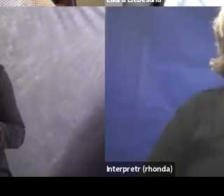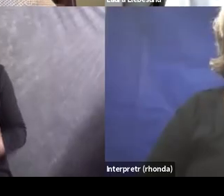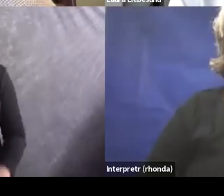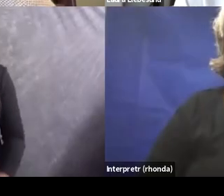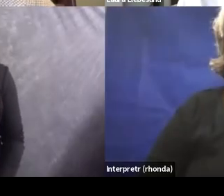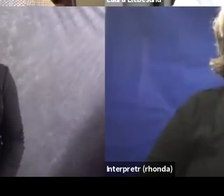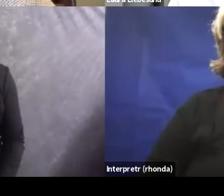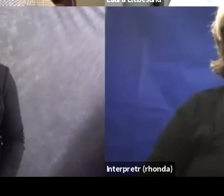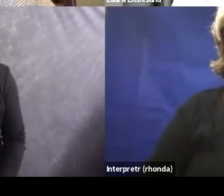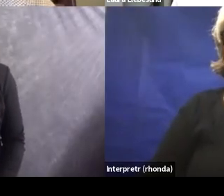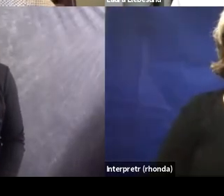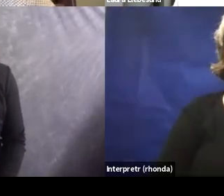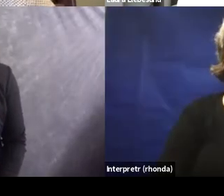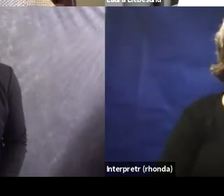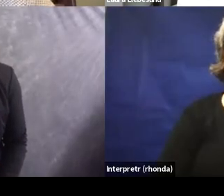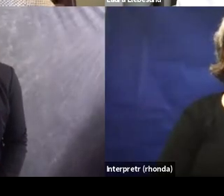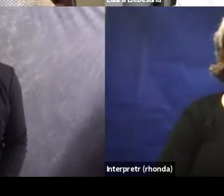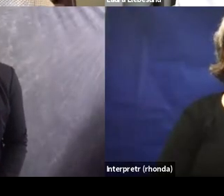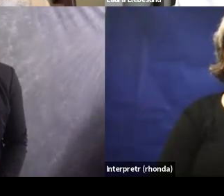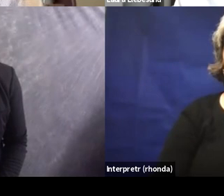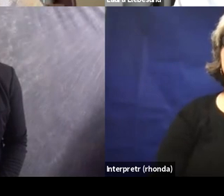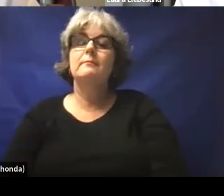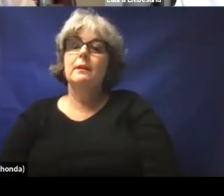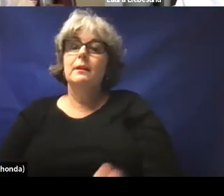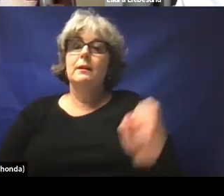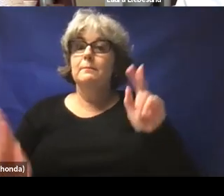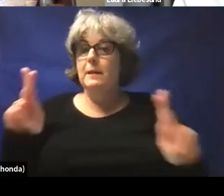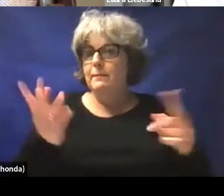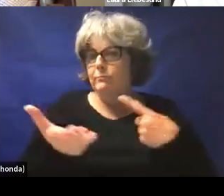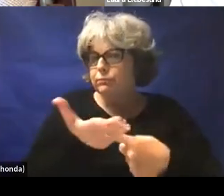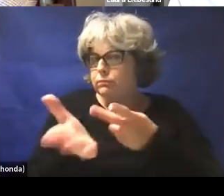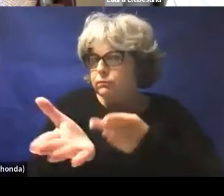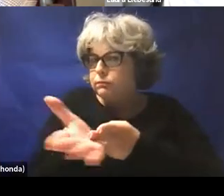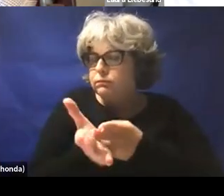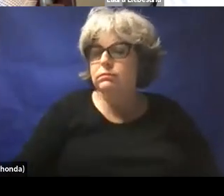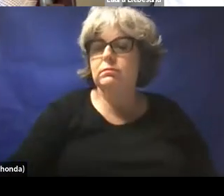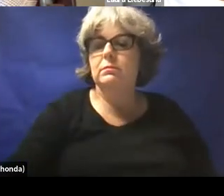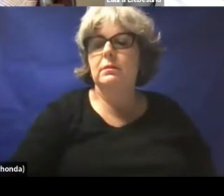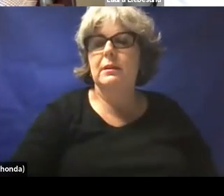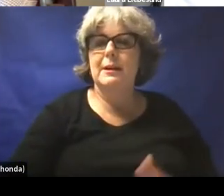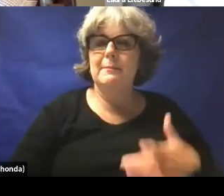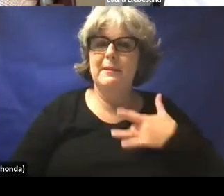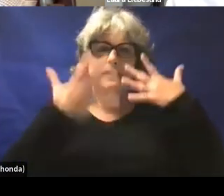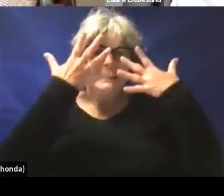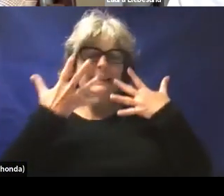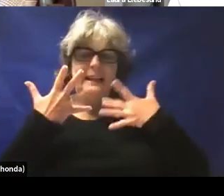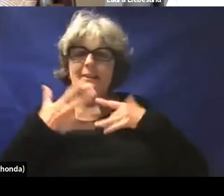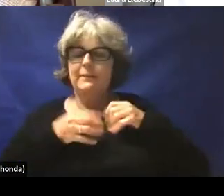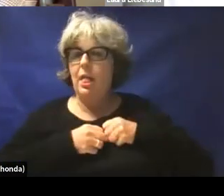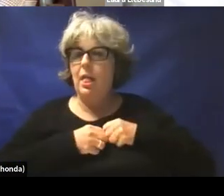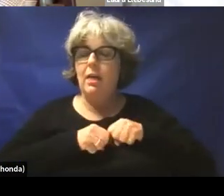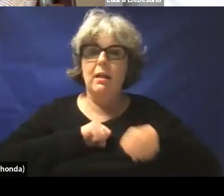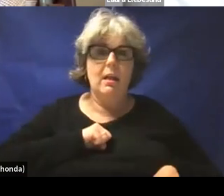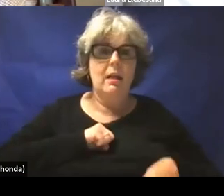So many of our narrators were really honest with us in discussing their feelings of uncertainty and sadness and burnout last